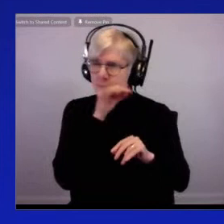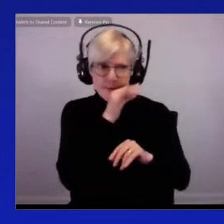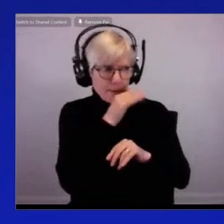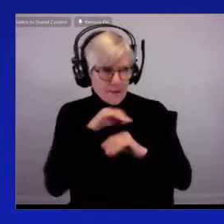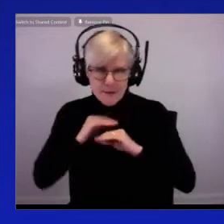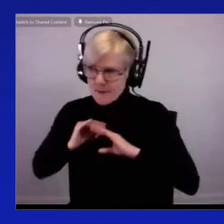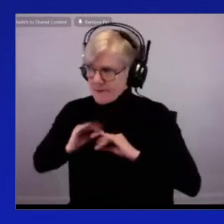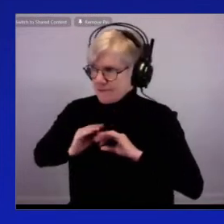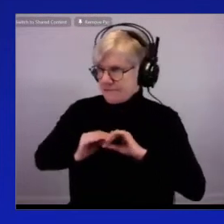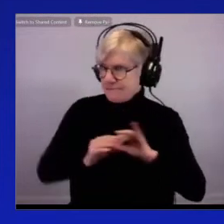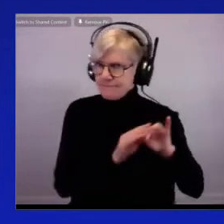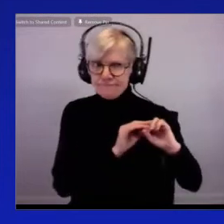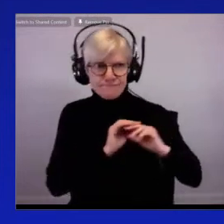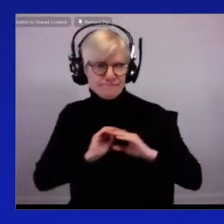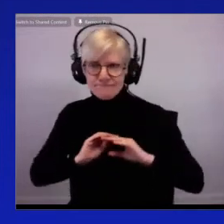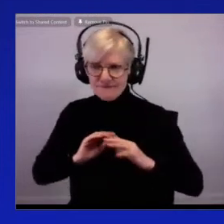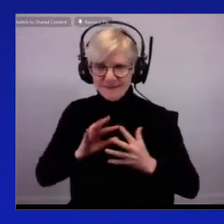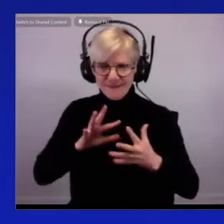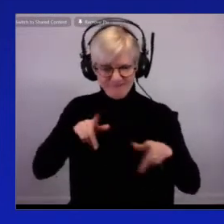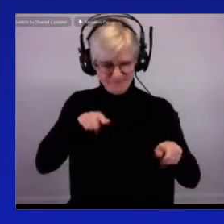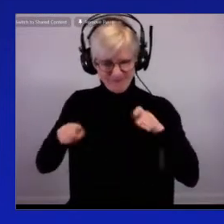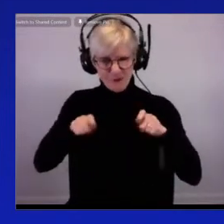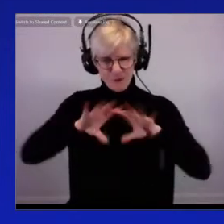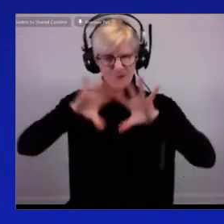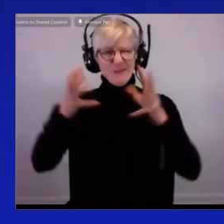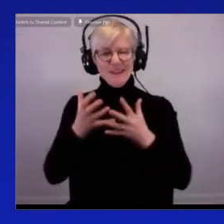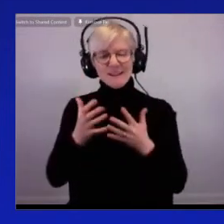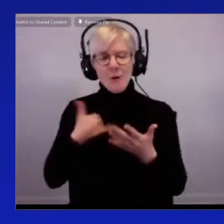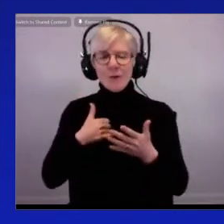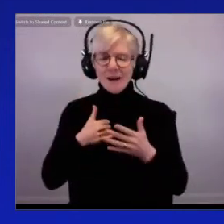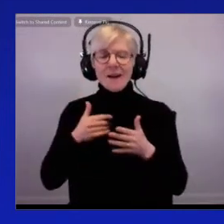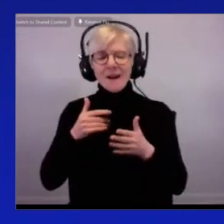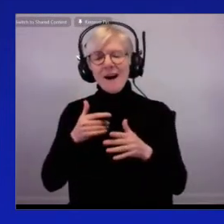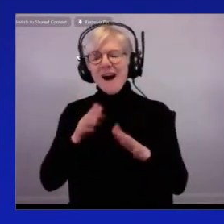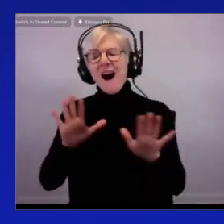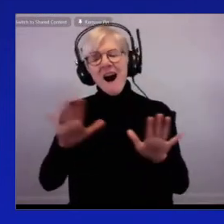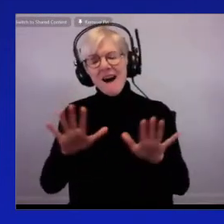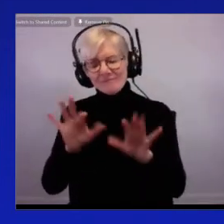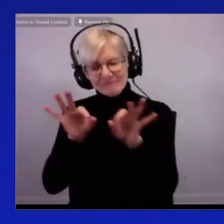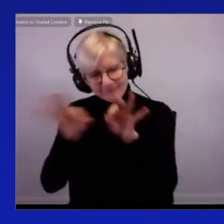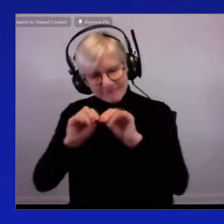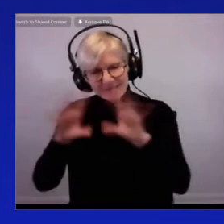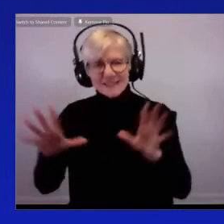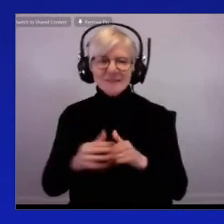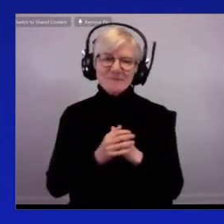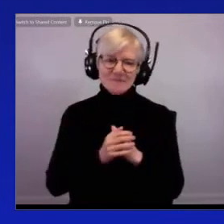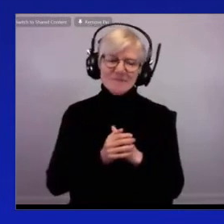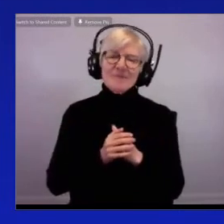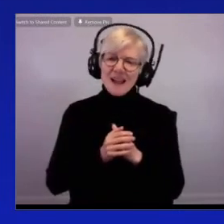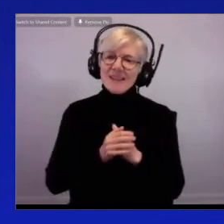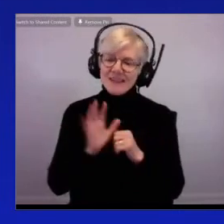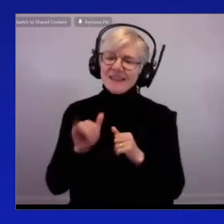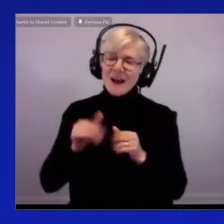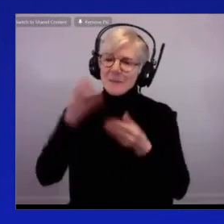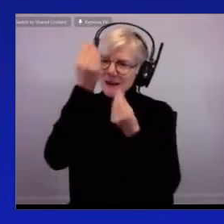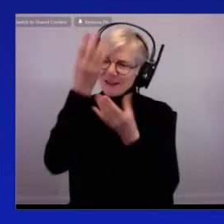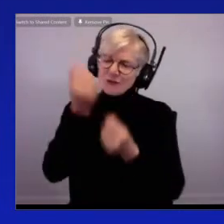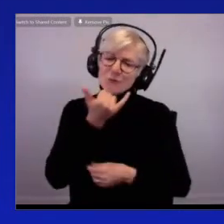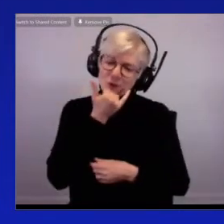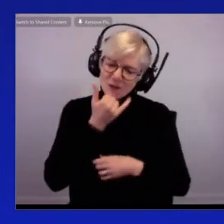the vaccine program, for example. Et parfois, le message le plus simple est le plus